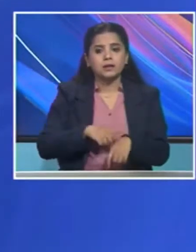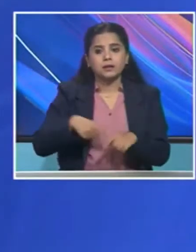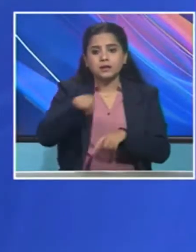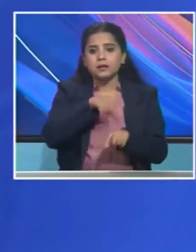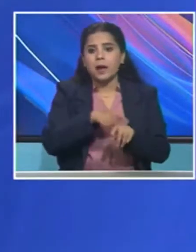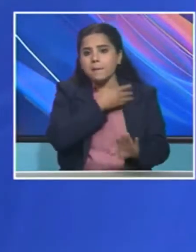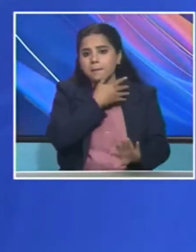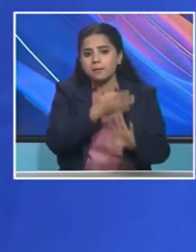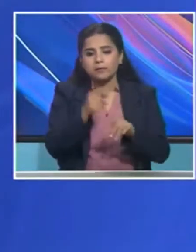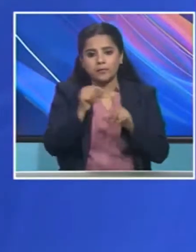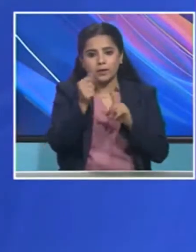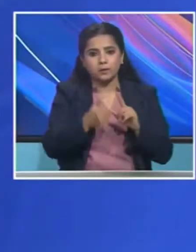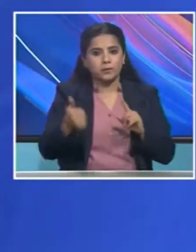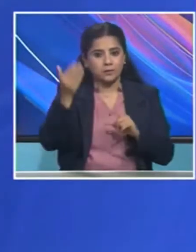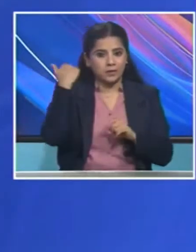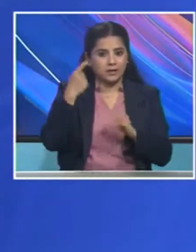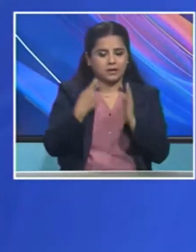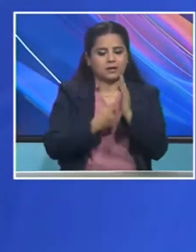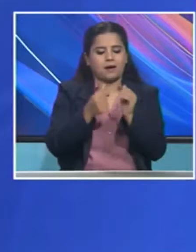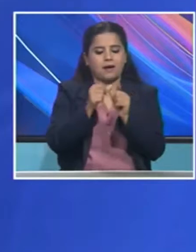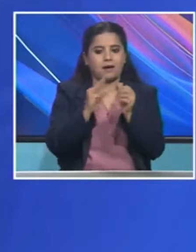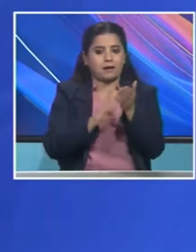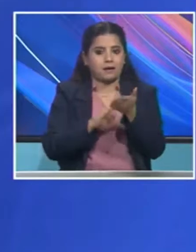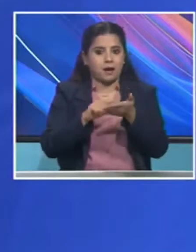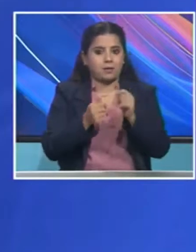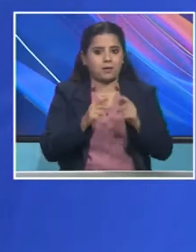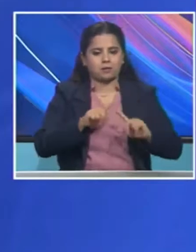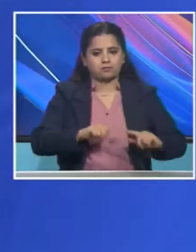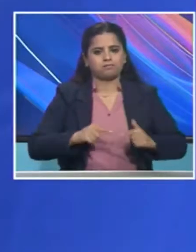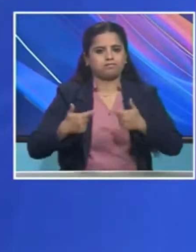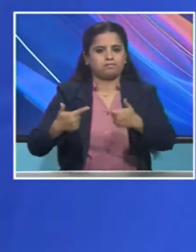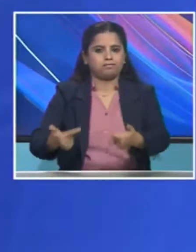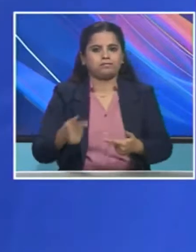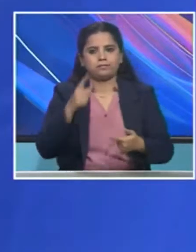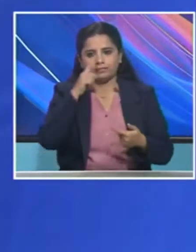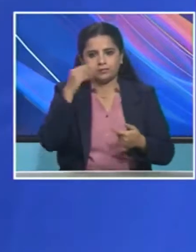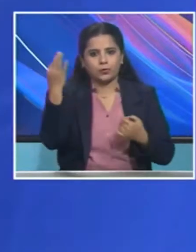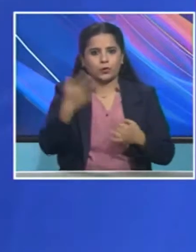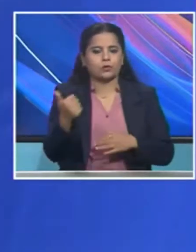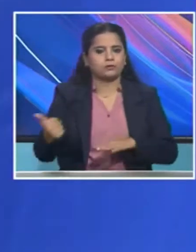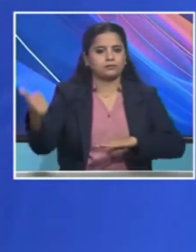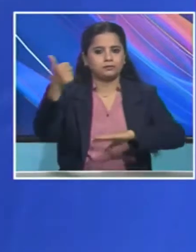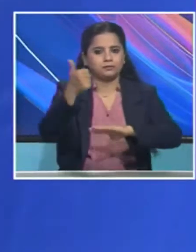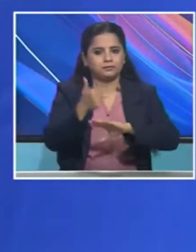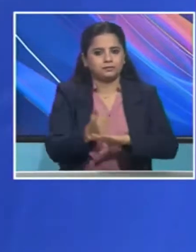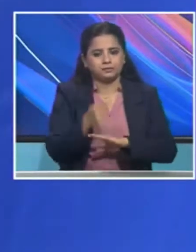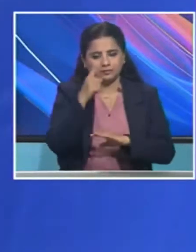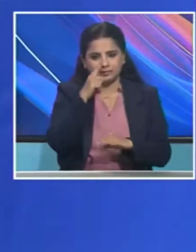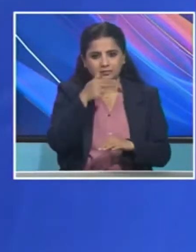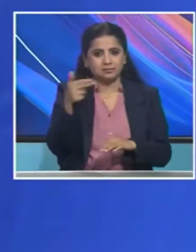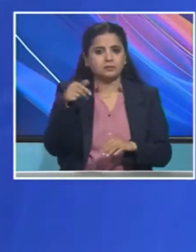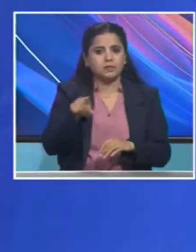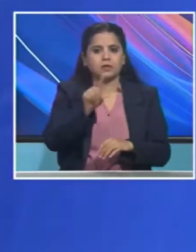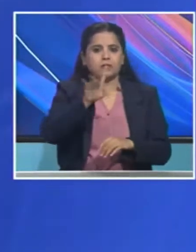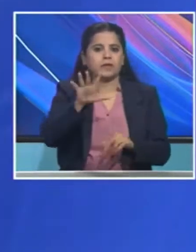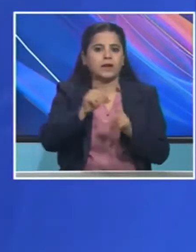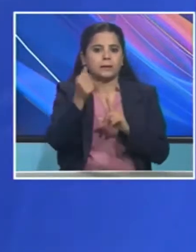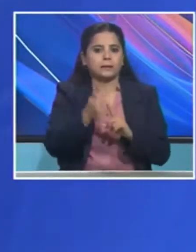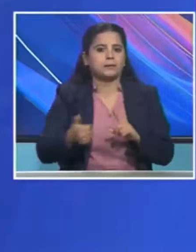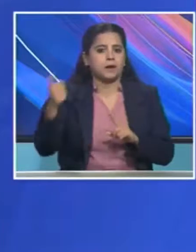President of India, Shri Ram Nath Kovind, will hand over charge to India's newly elected 15th